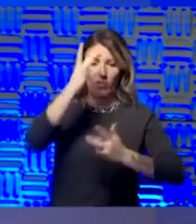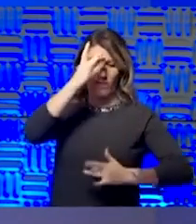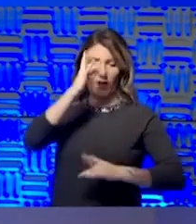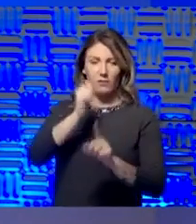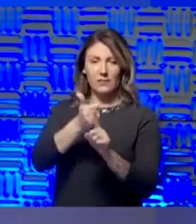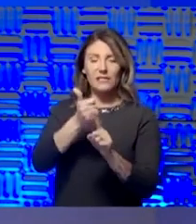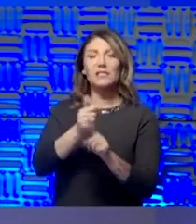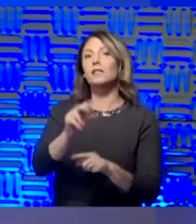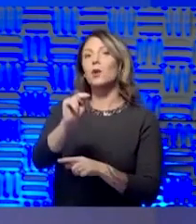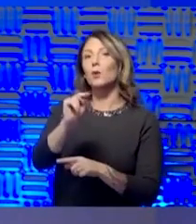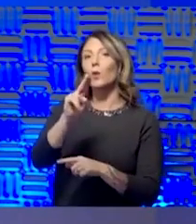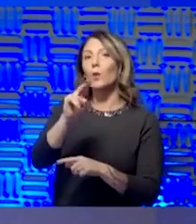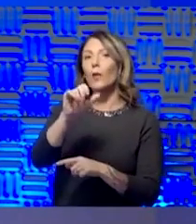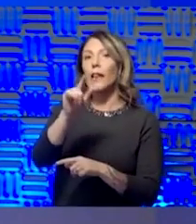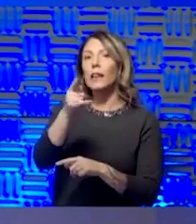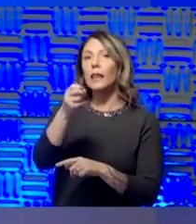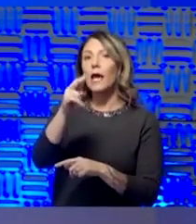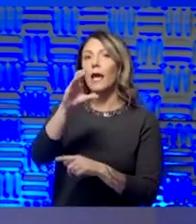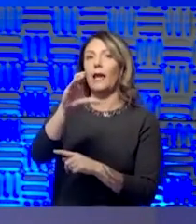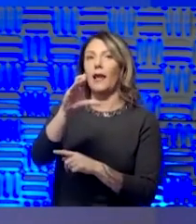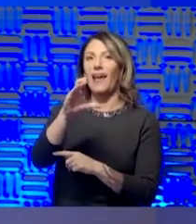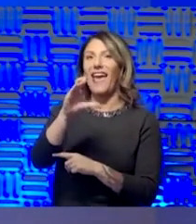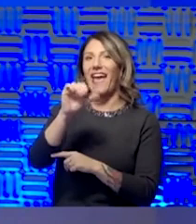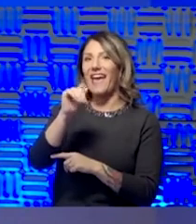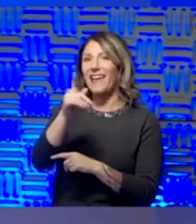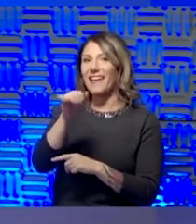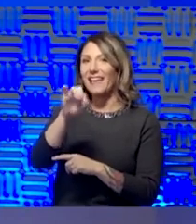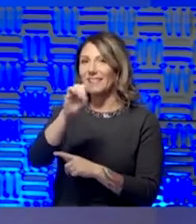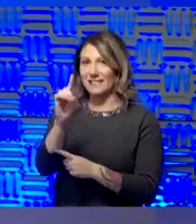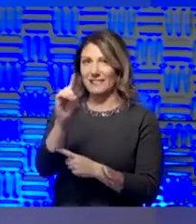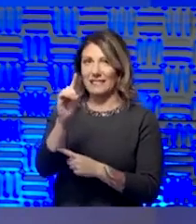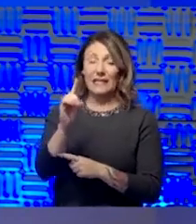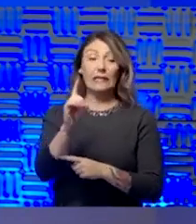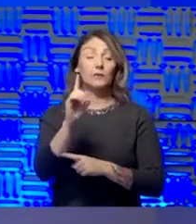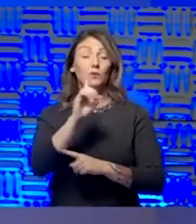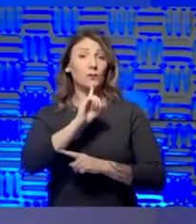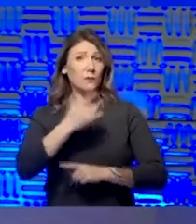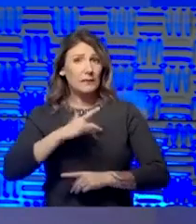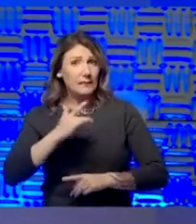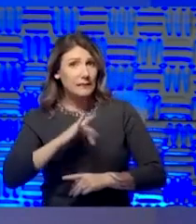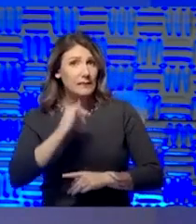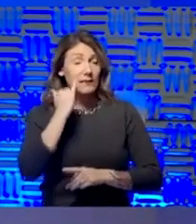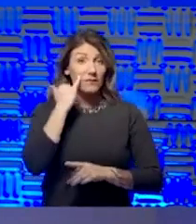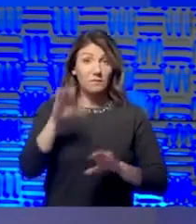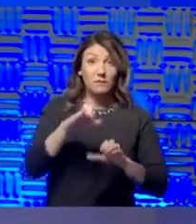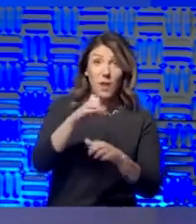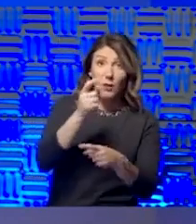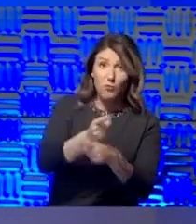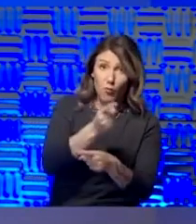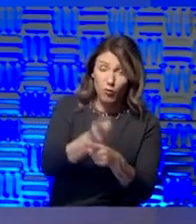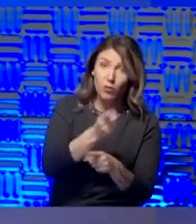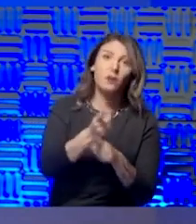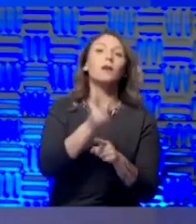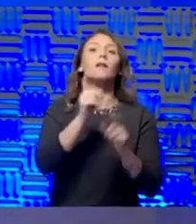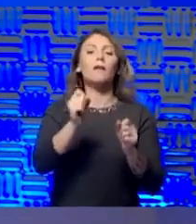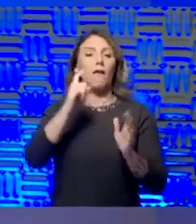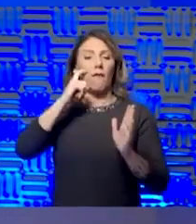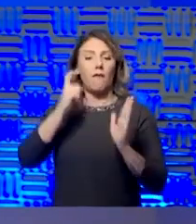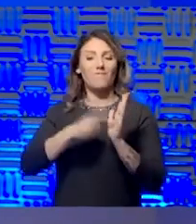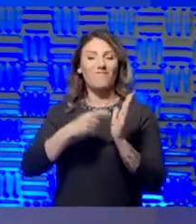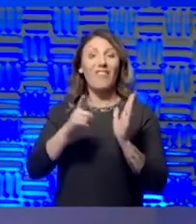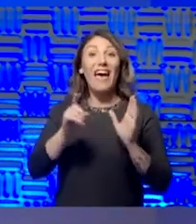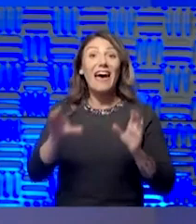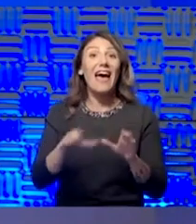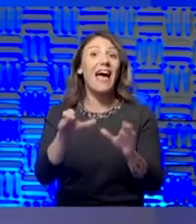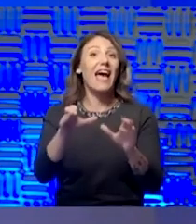nucleic acid test, and it is very sensitive if done correctly. We've talked about this, and so it can really identify active